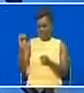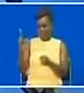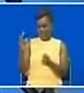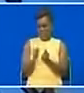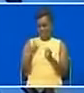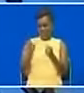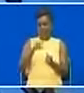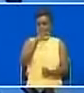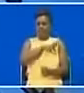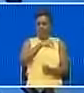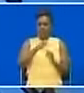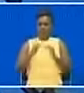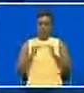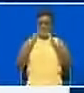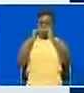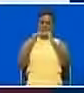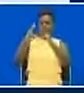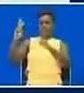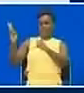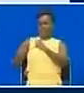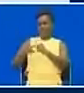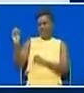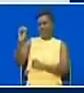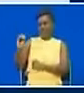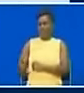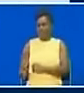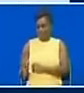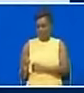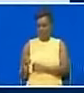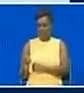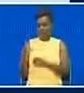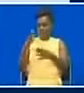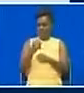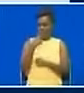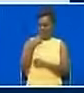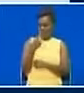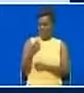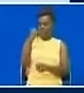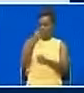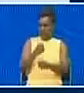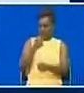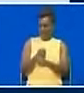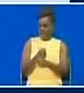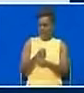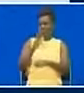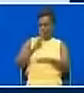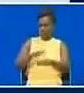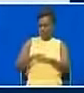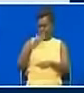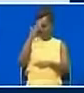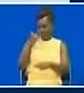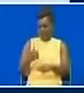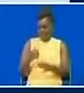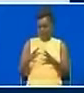with profit up by 7% to 10.3 billion shillings. The company says its performance was driven largely by continued growth